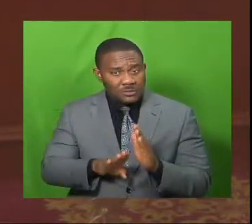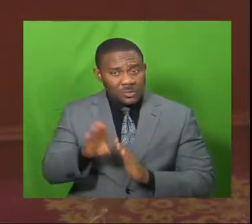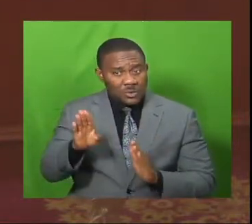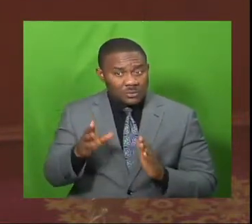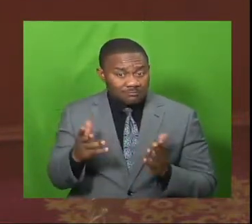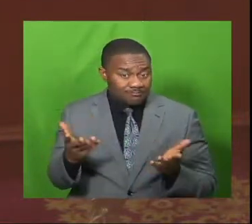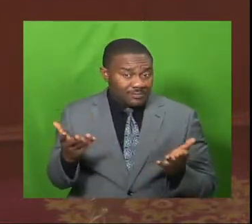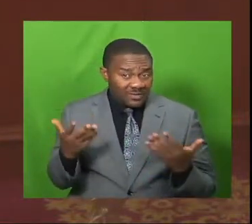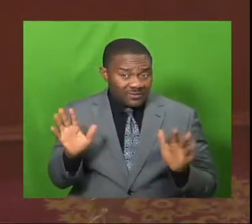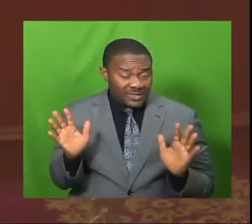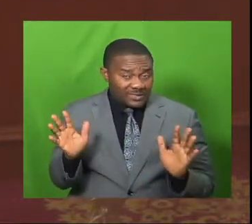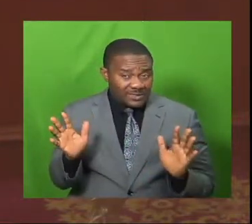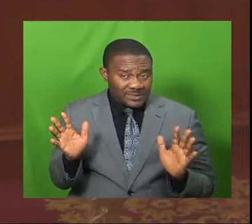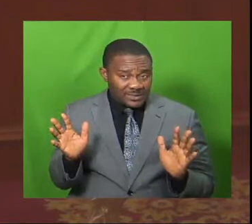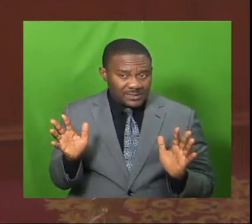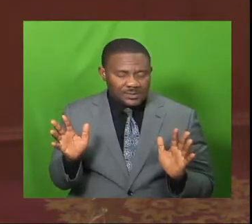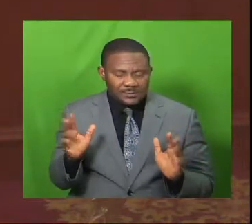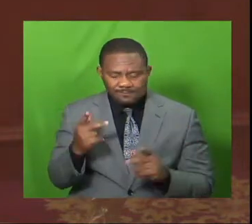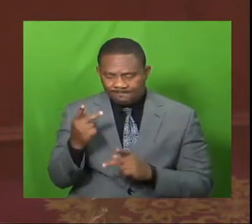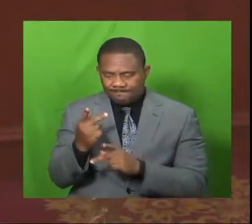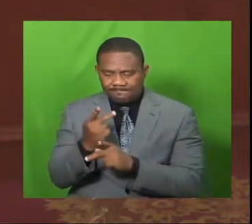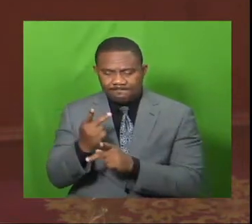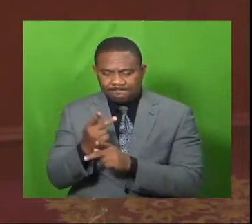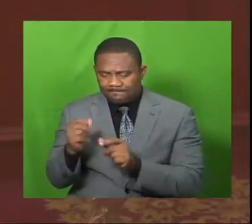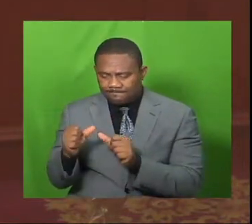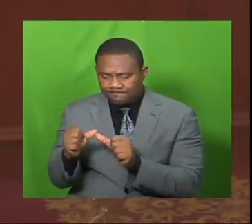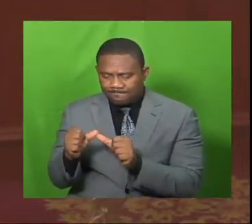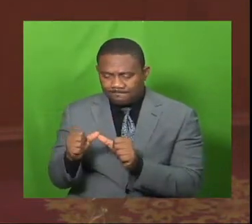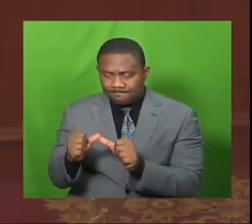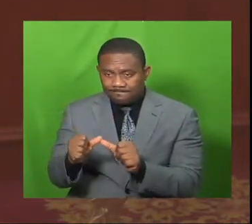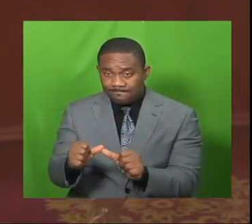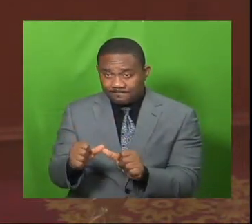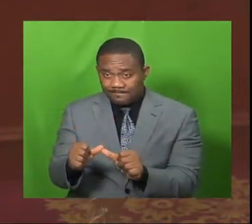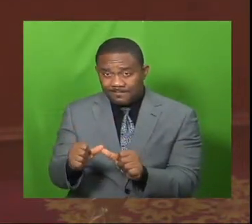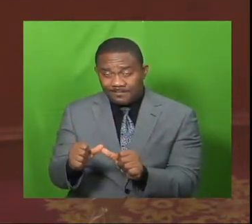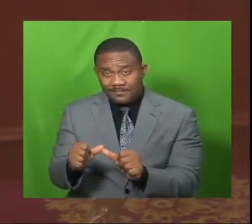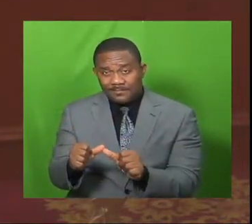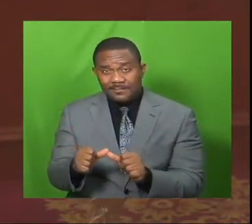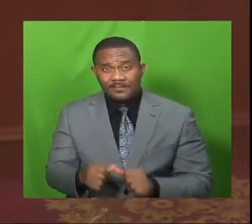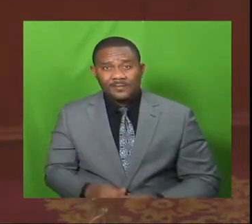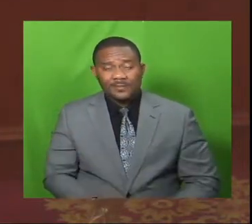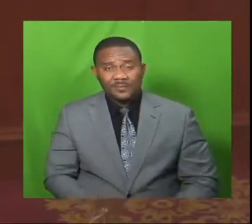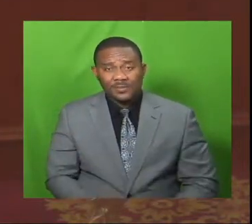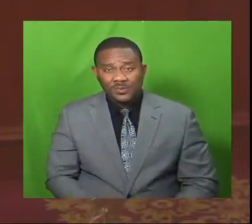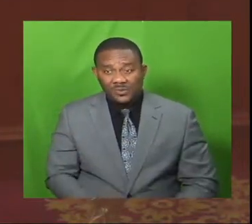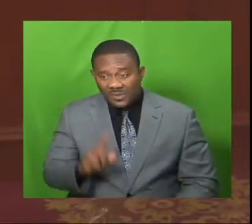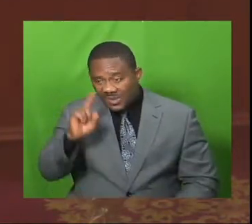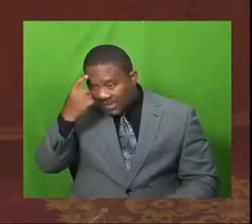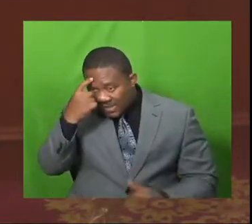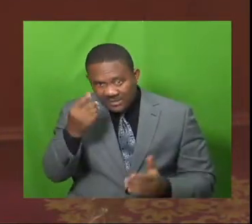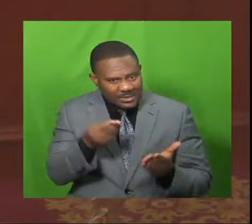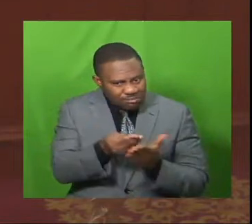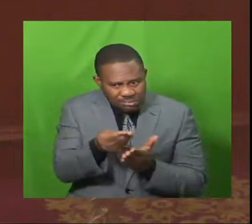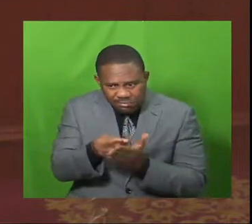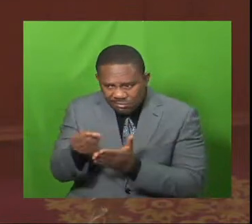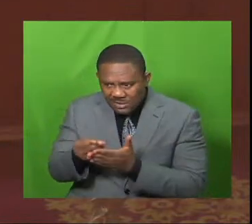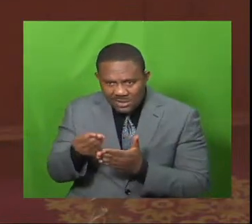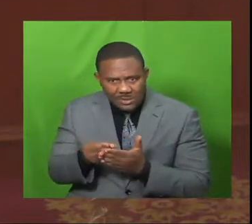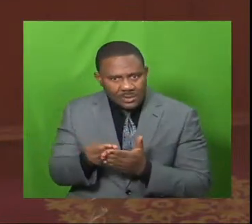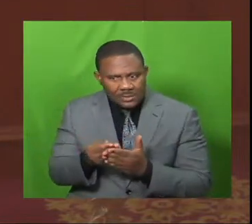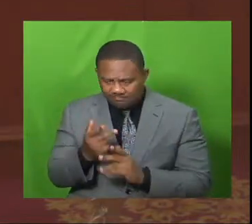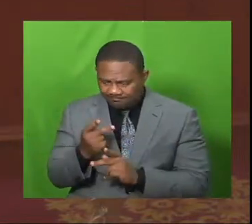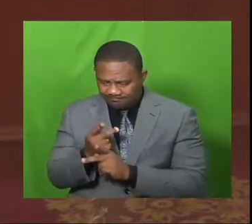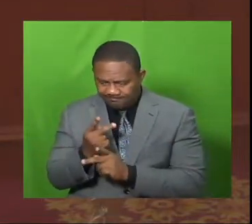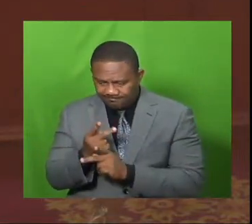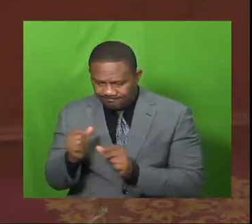manage an economy within sustainable framework. You must make sure that your fiscal framework is so sustainable that you